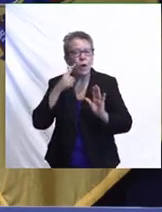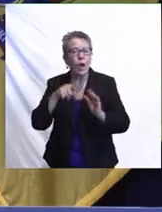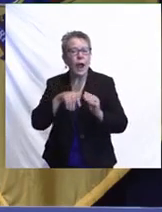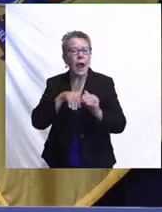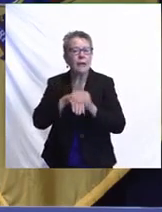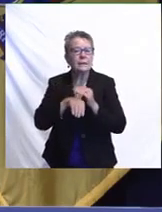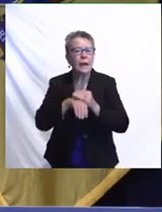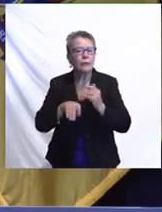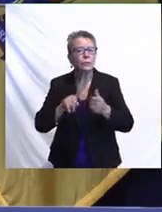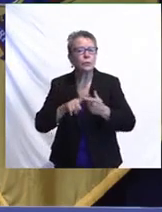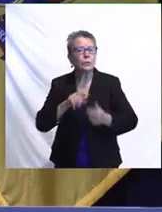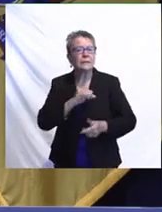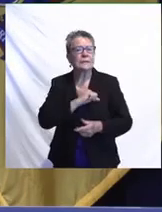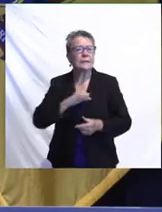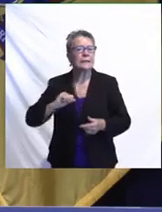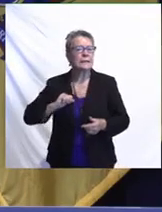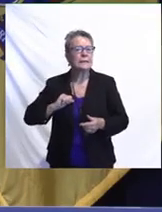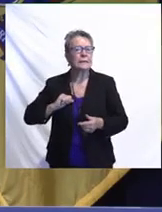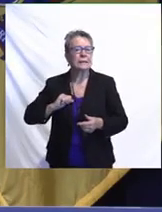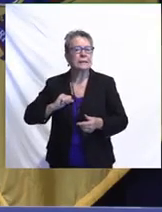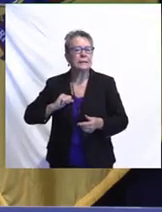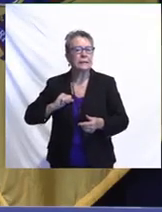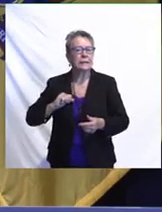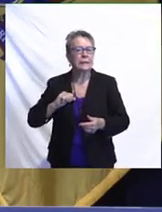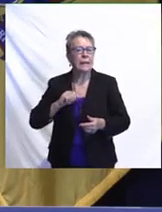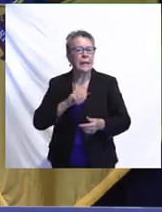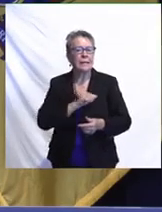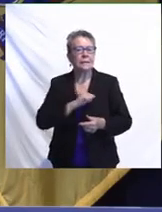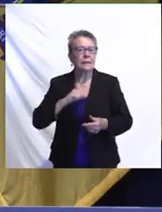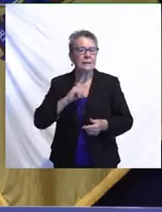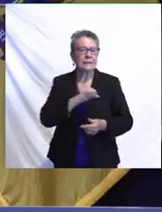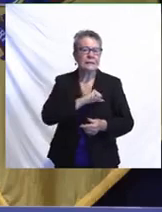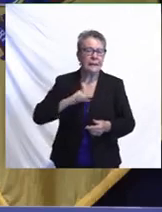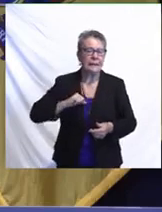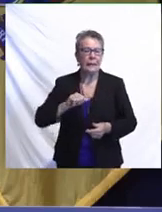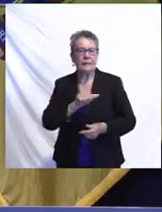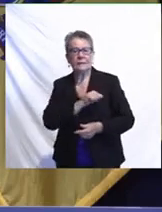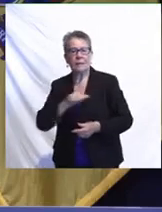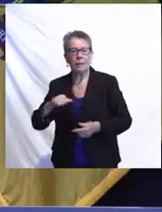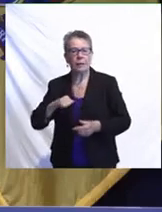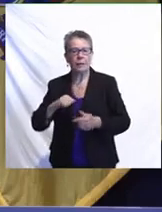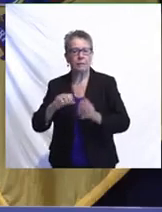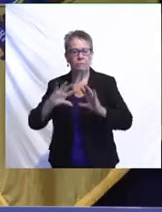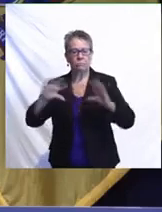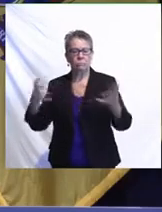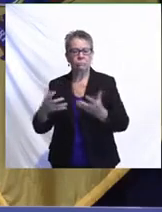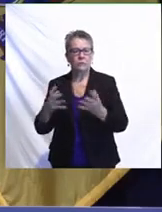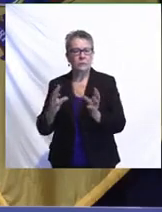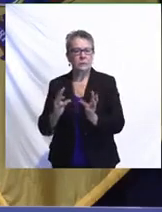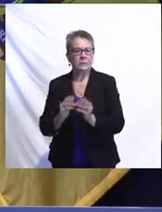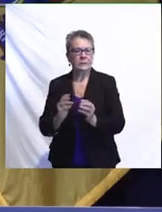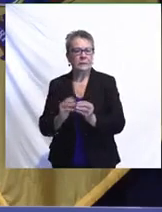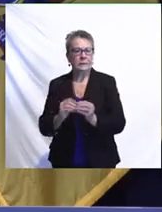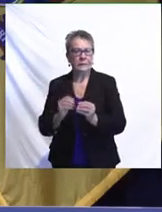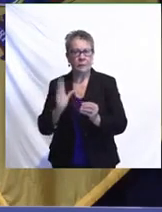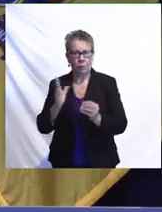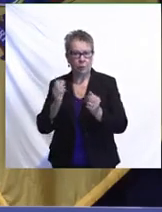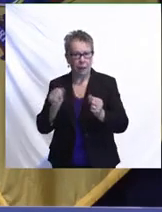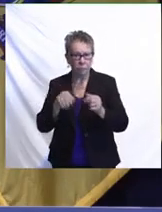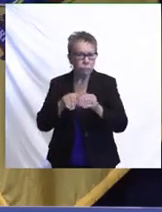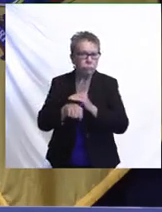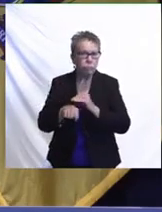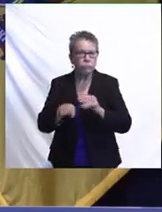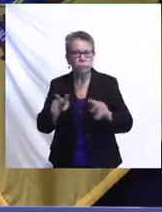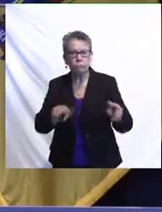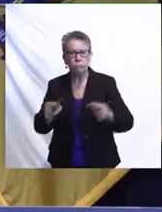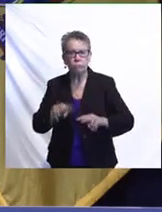some debate this coming week? Yeah. No new steps at the moment. People have asked me, I'll preempt